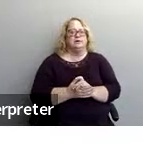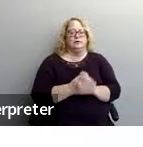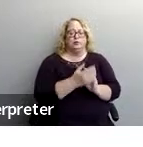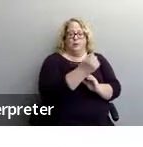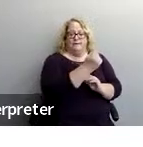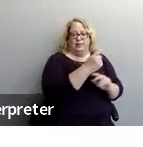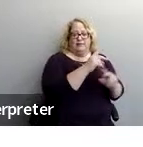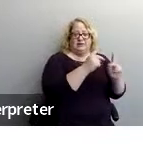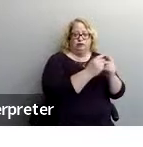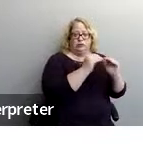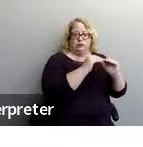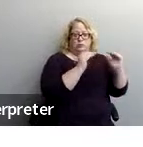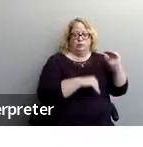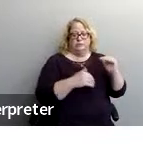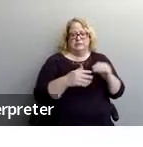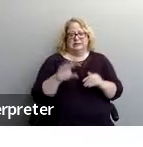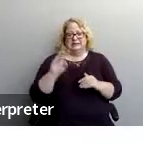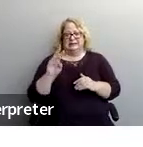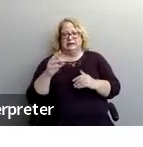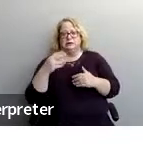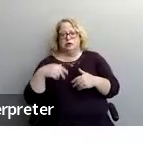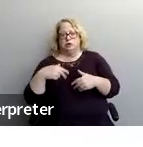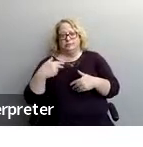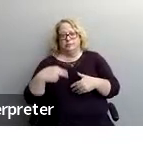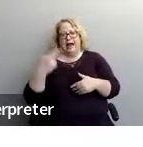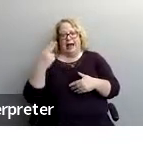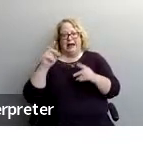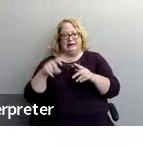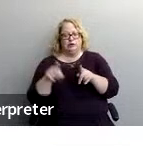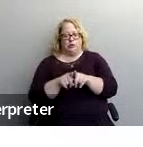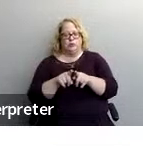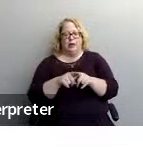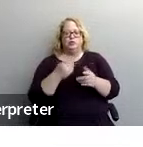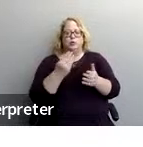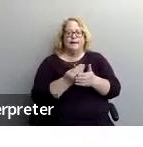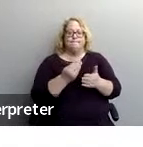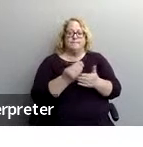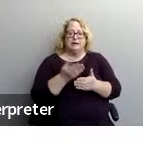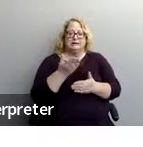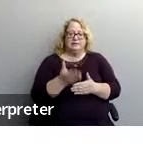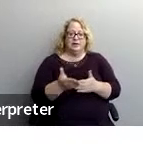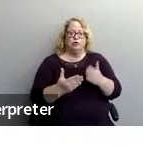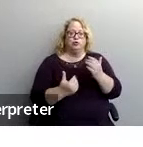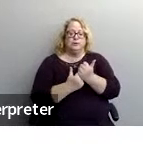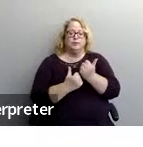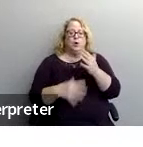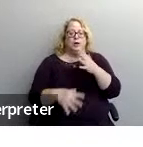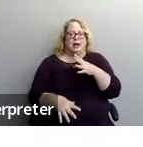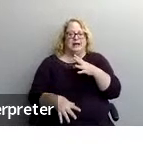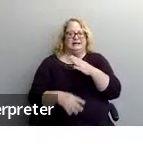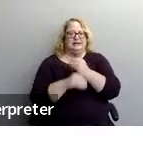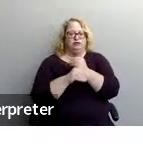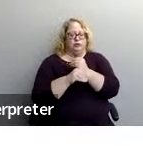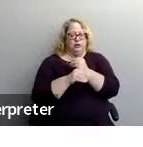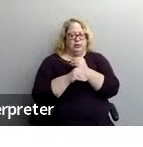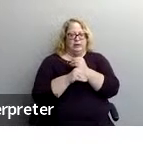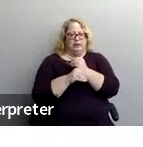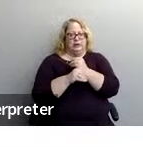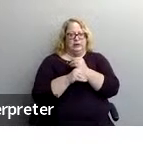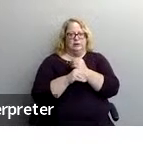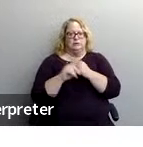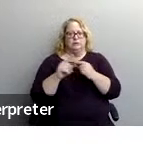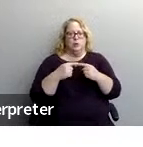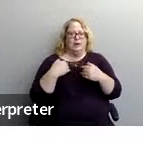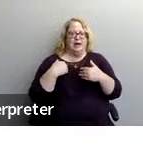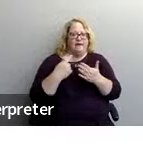11 districts that are disproportionate. And so you will see those funds there to support additionally in ways where when